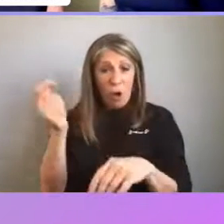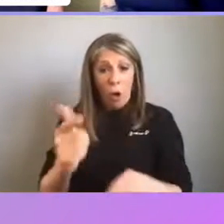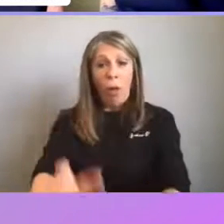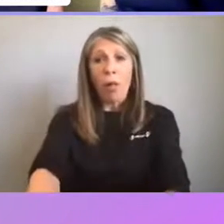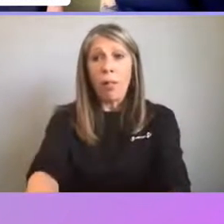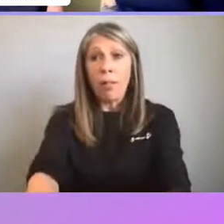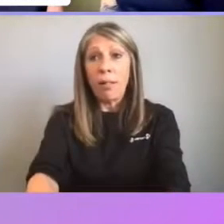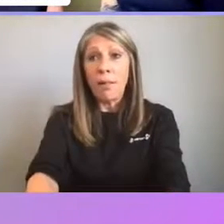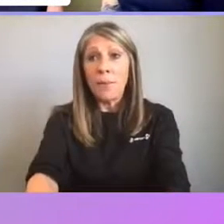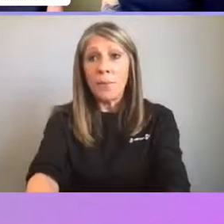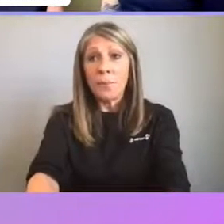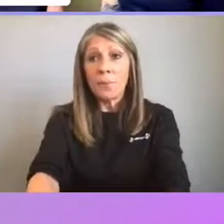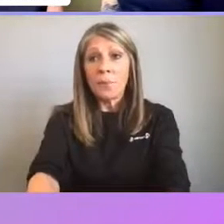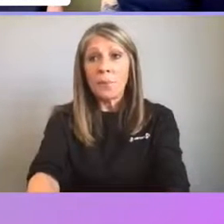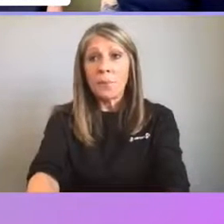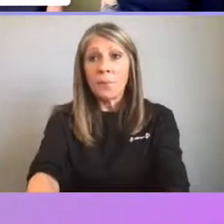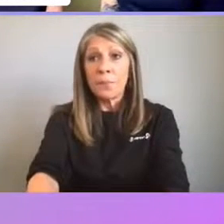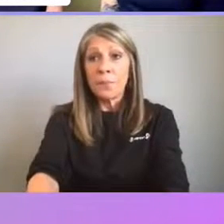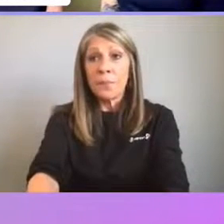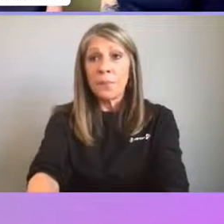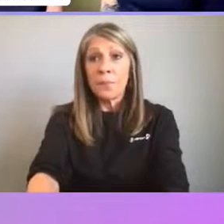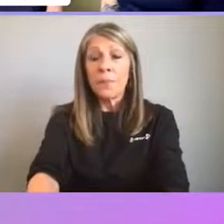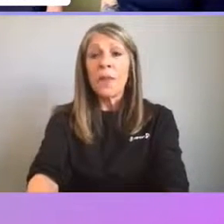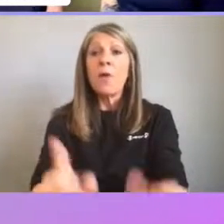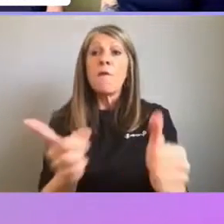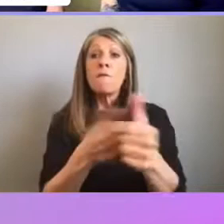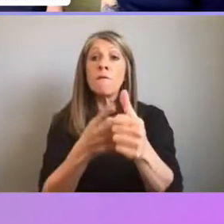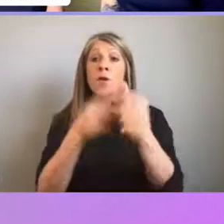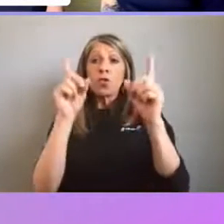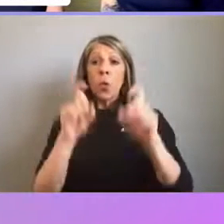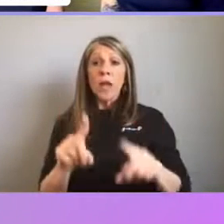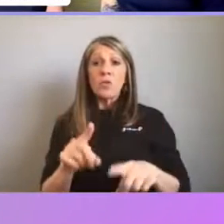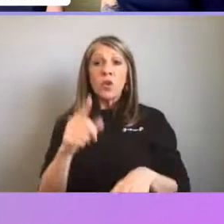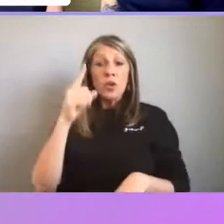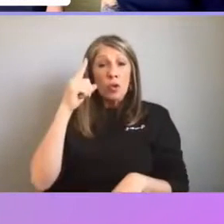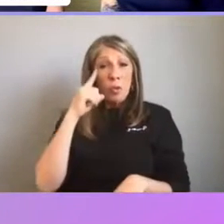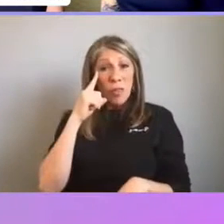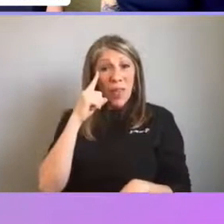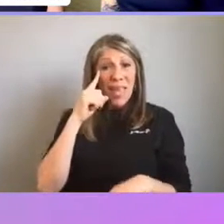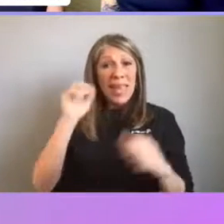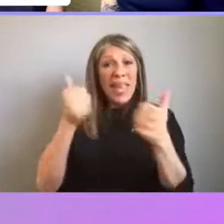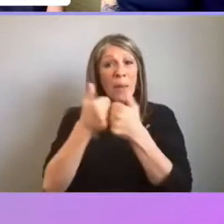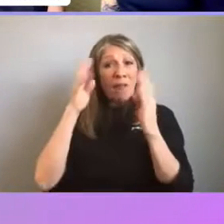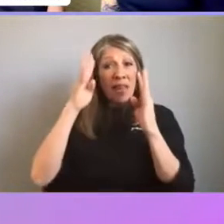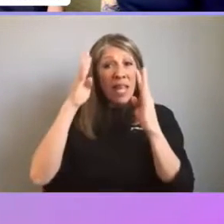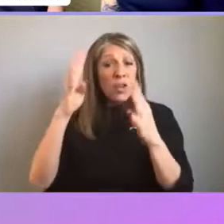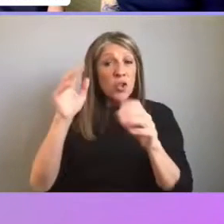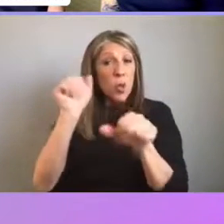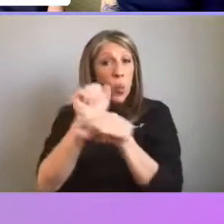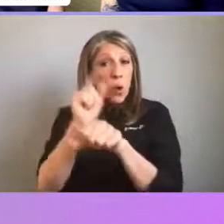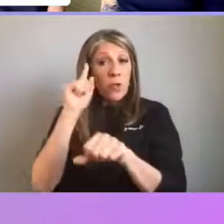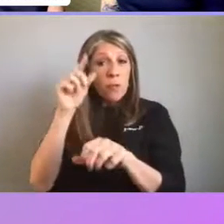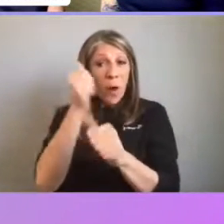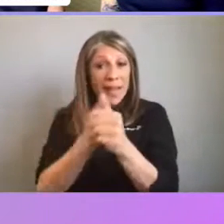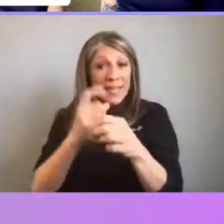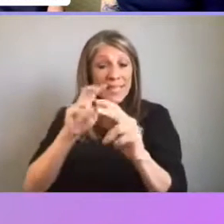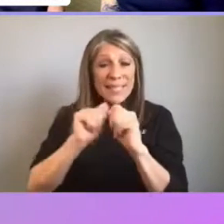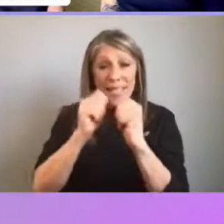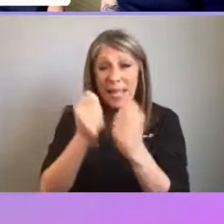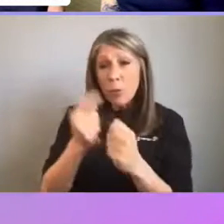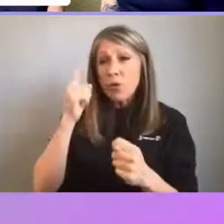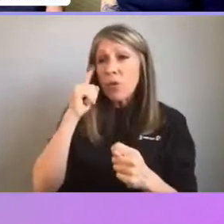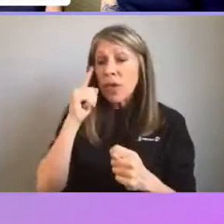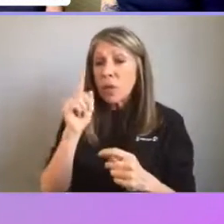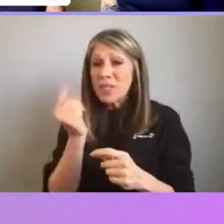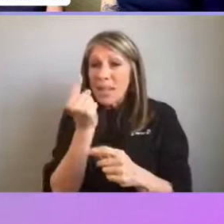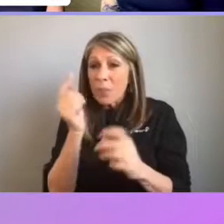session. So the first question is, do you think gamification works for any team? Or was there something specific about